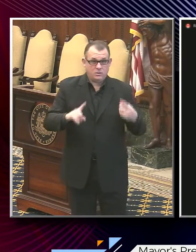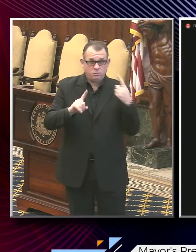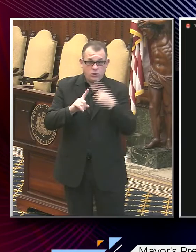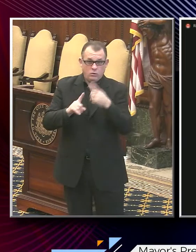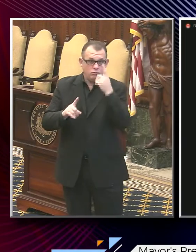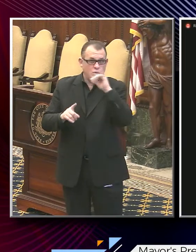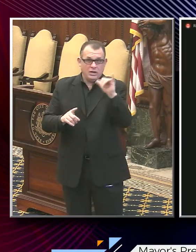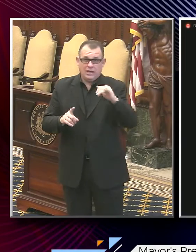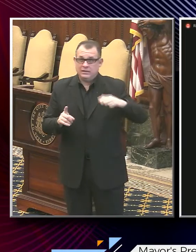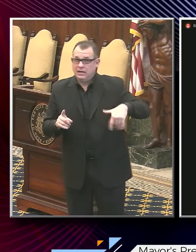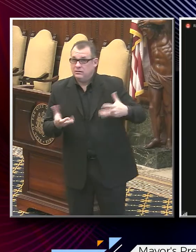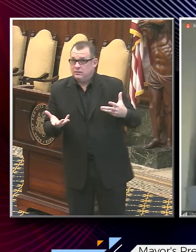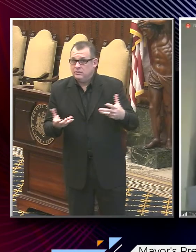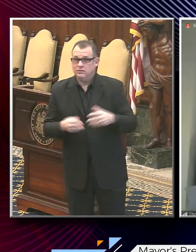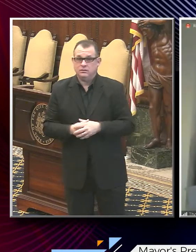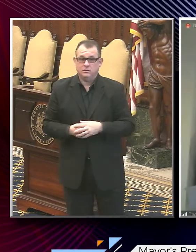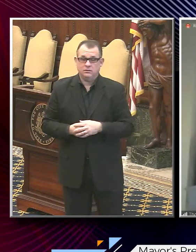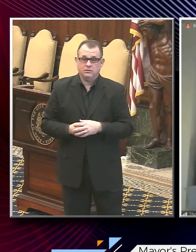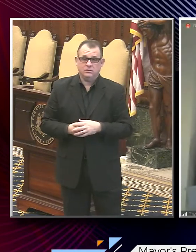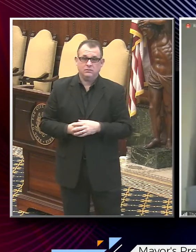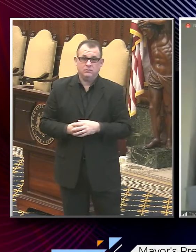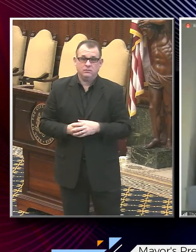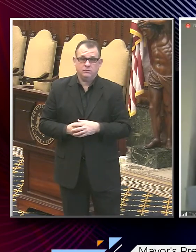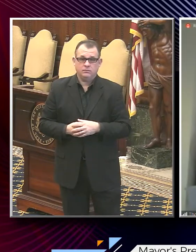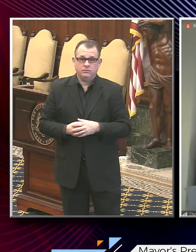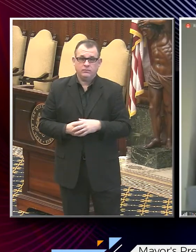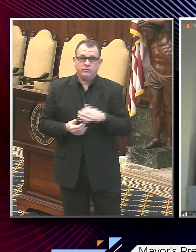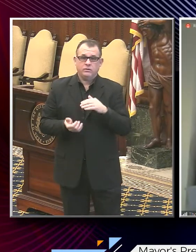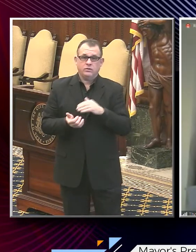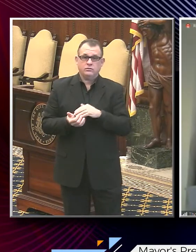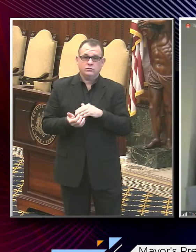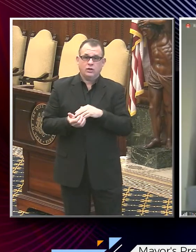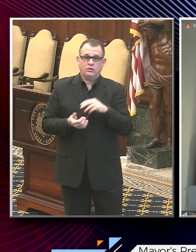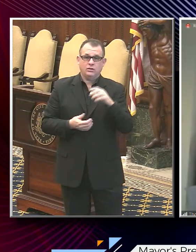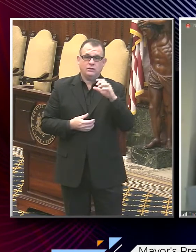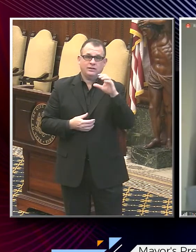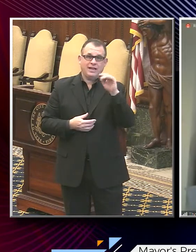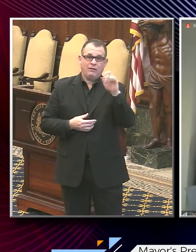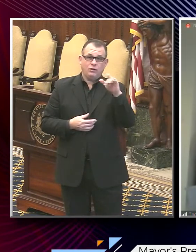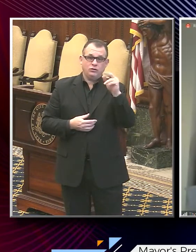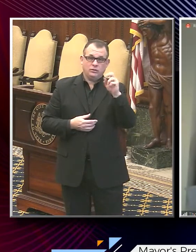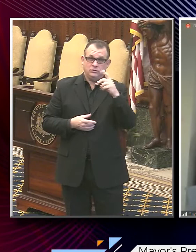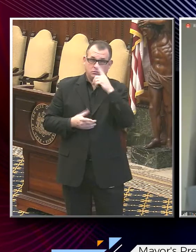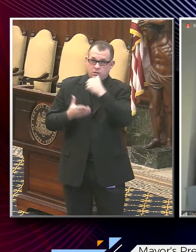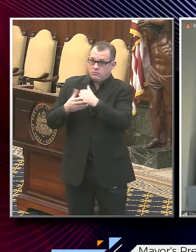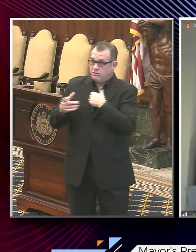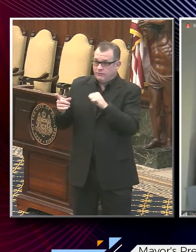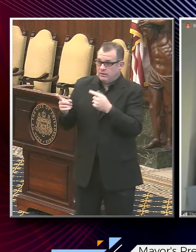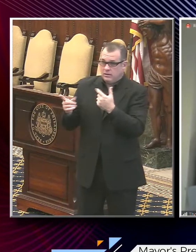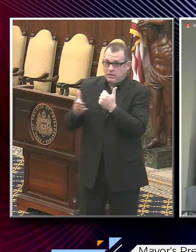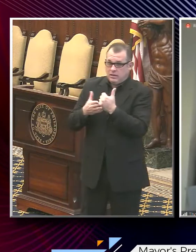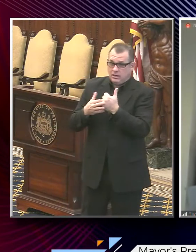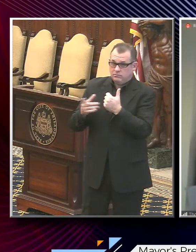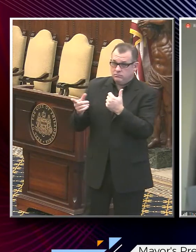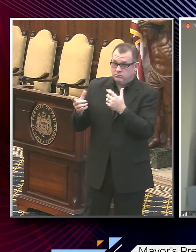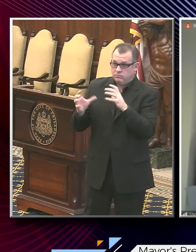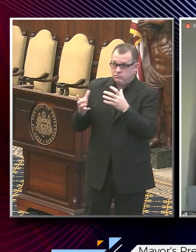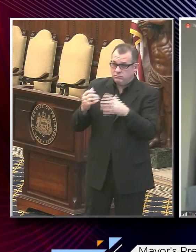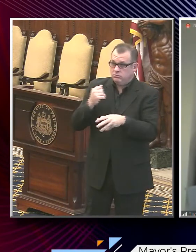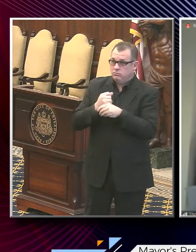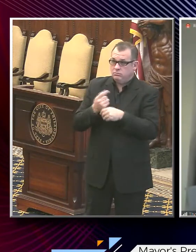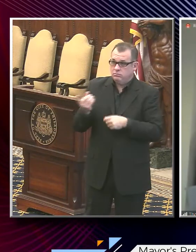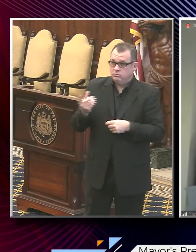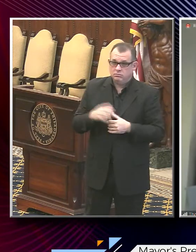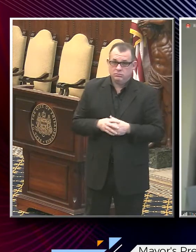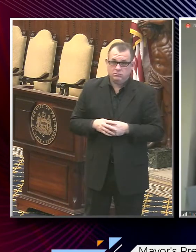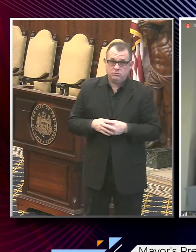around what those might look like yet. Let me see, Dr. Carolyn Johnson is with me here. I'll see if she has anything more to add about